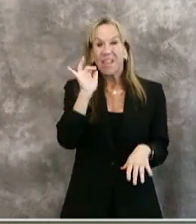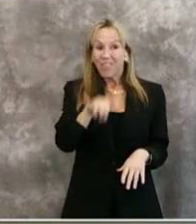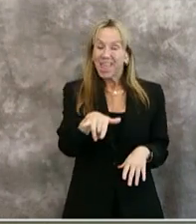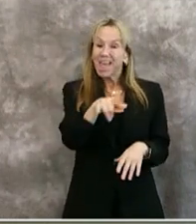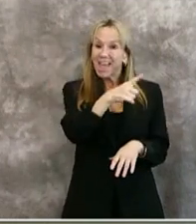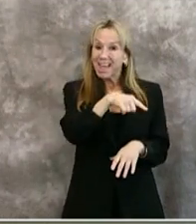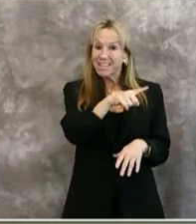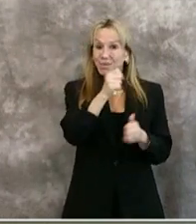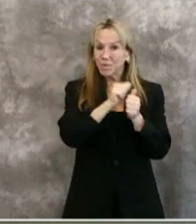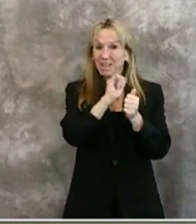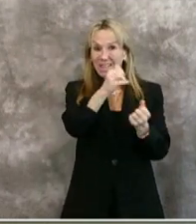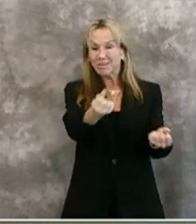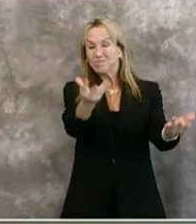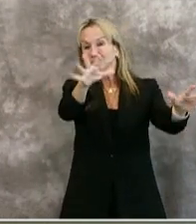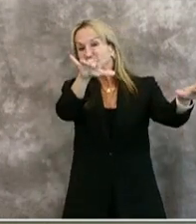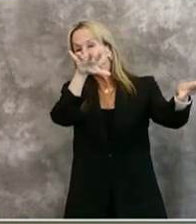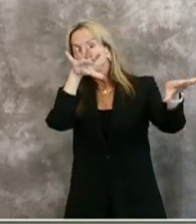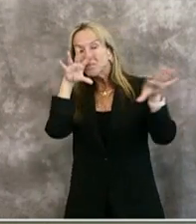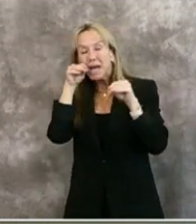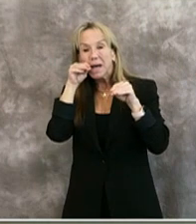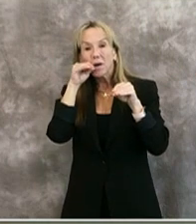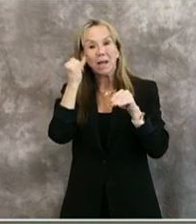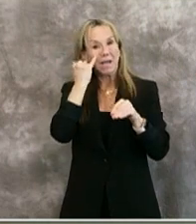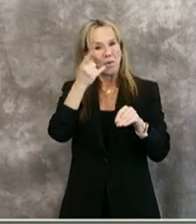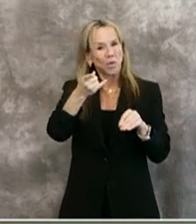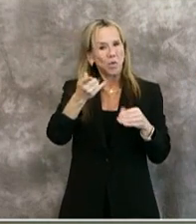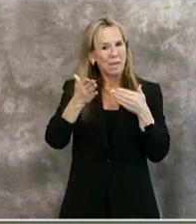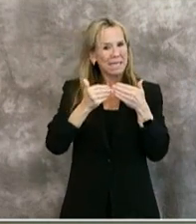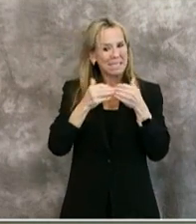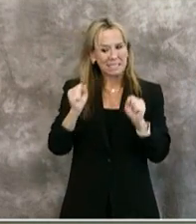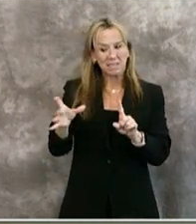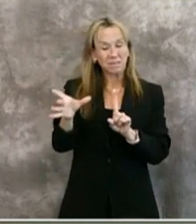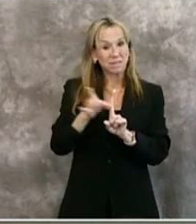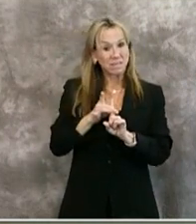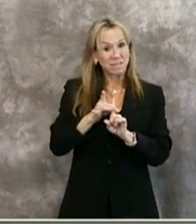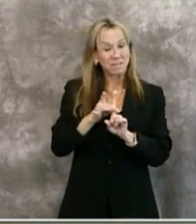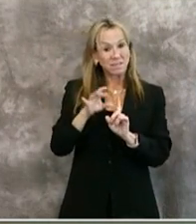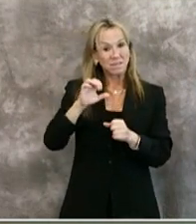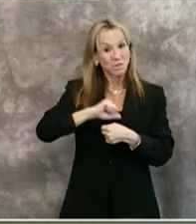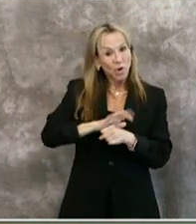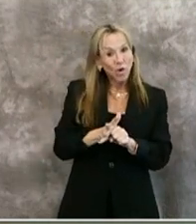those who have or are at greatest risk of contracting COVID-19.